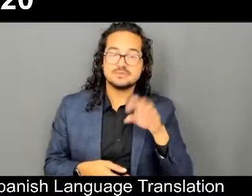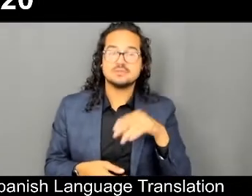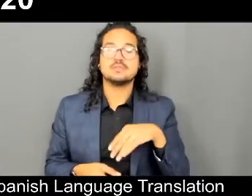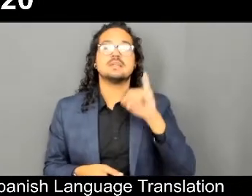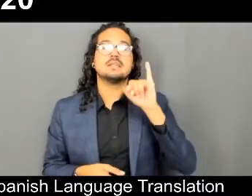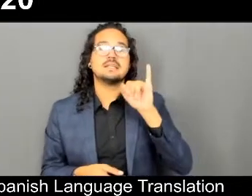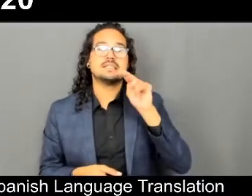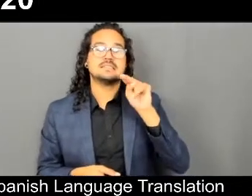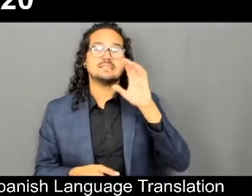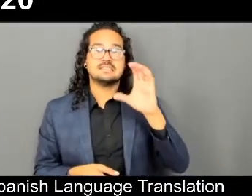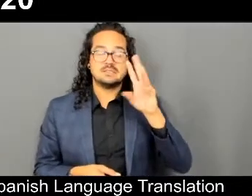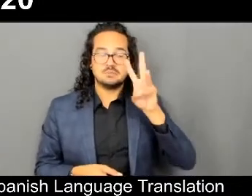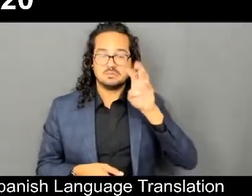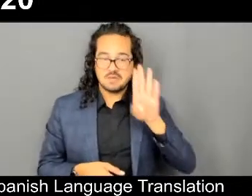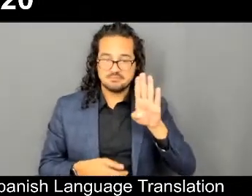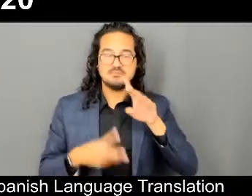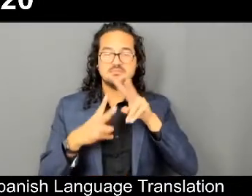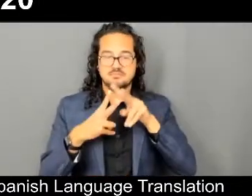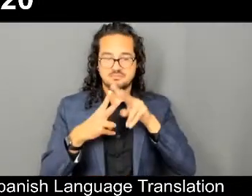quality information there.